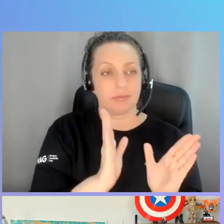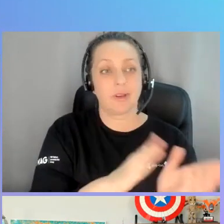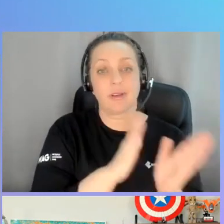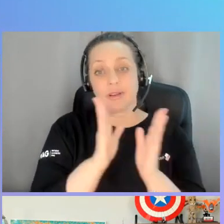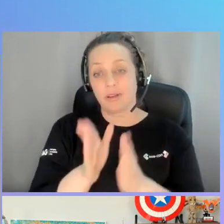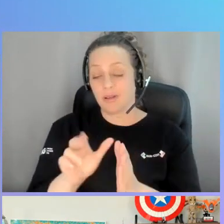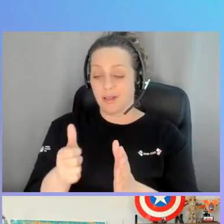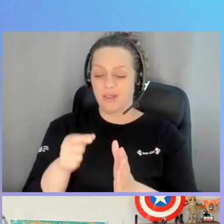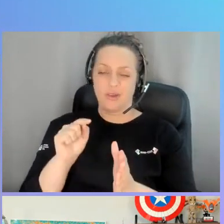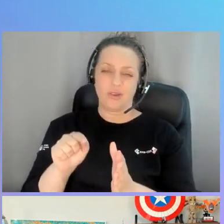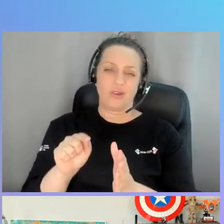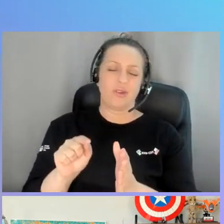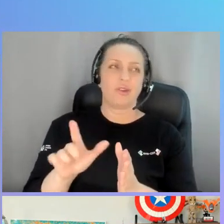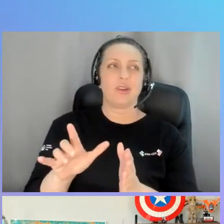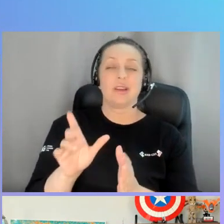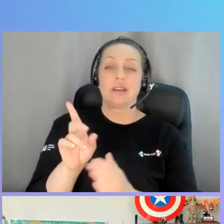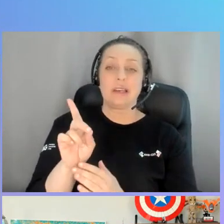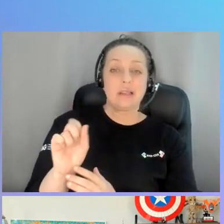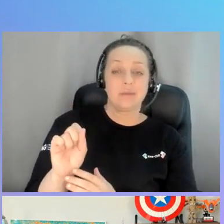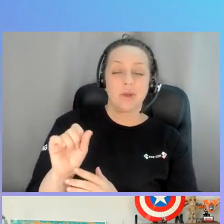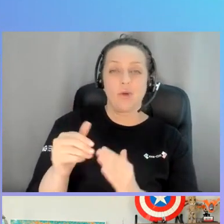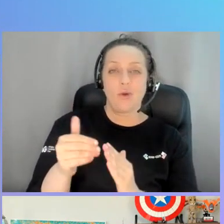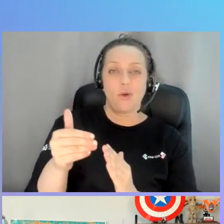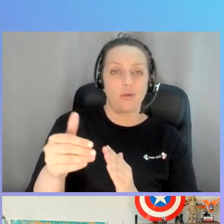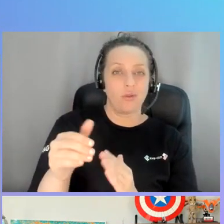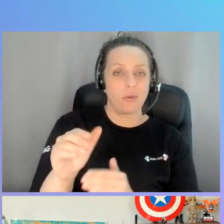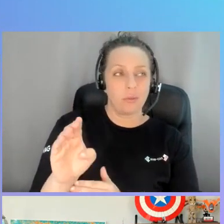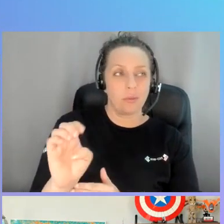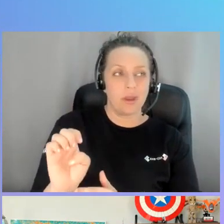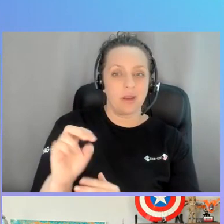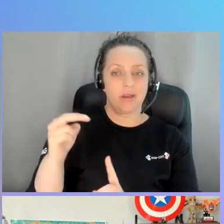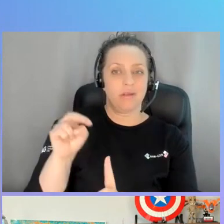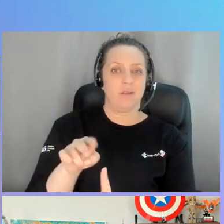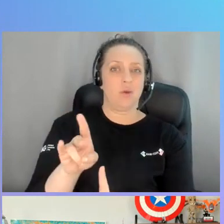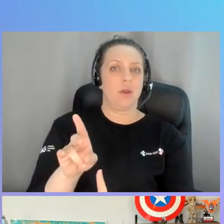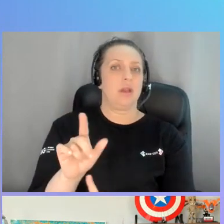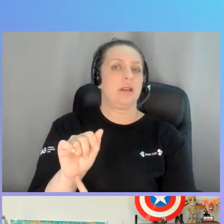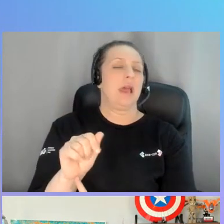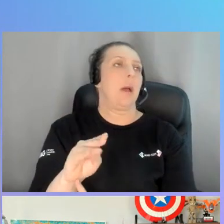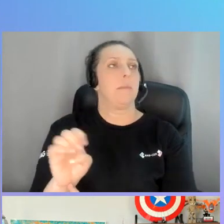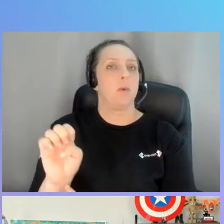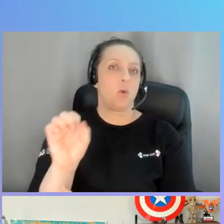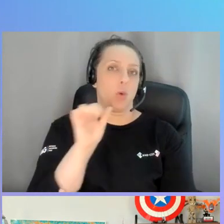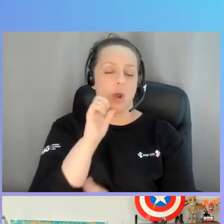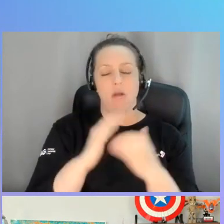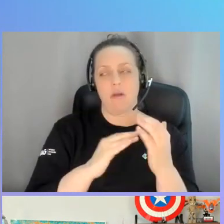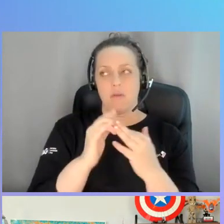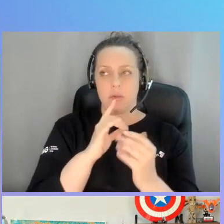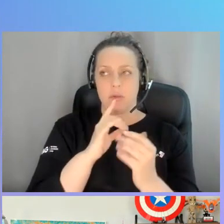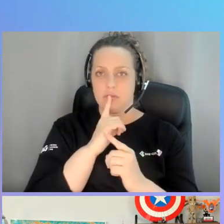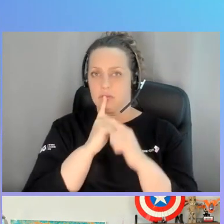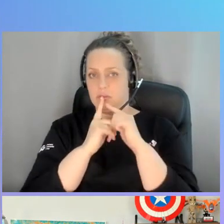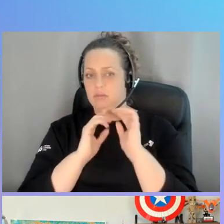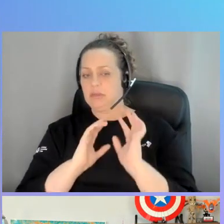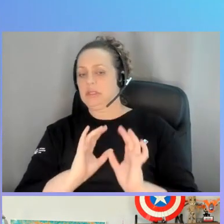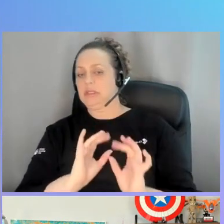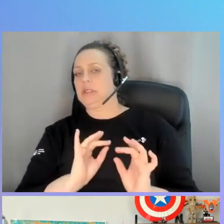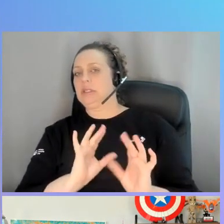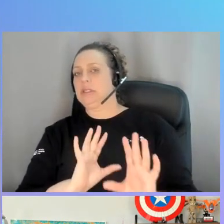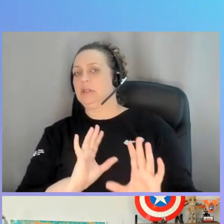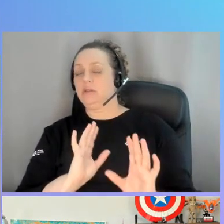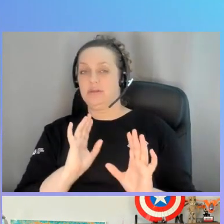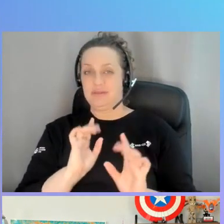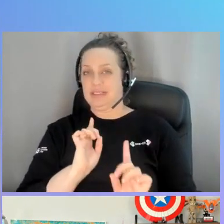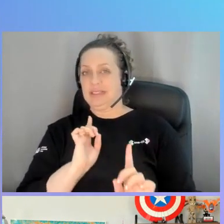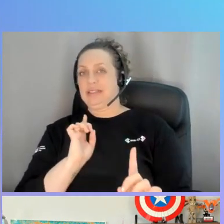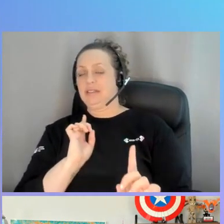is disability can often be viewed as kind of taboo or uncomfortable to think about, right? And if you're